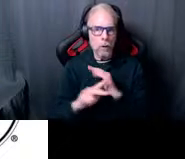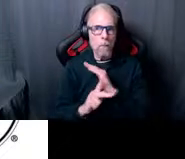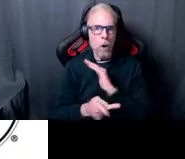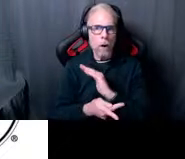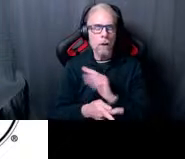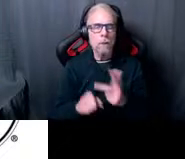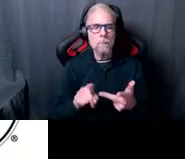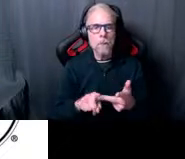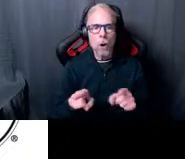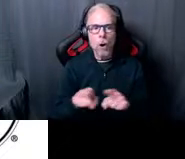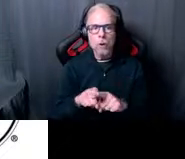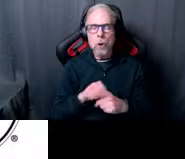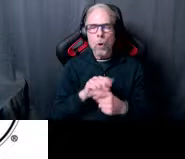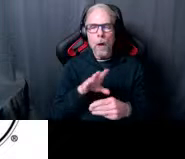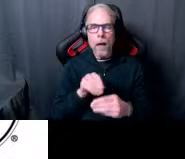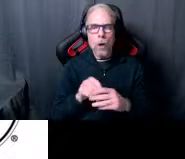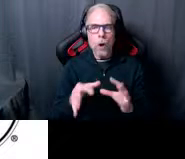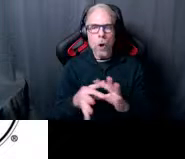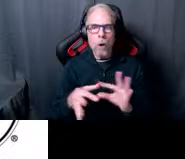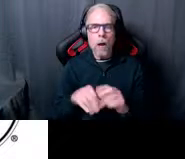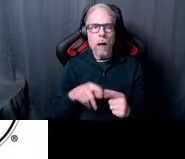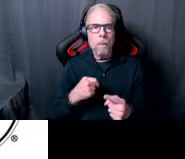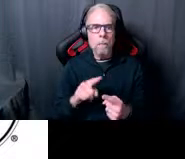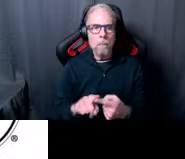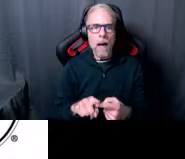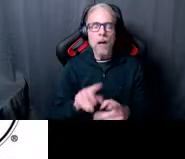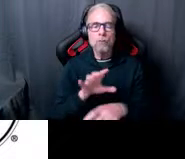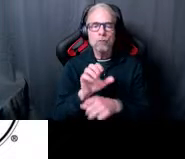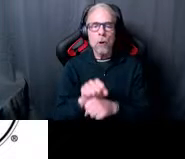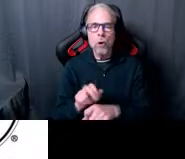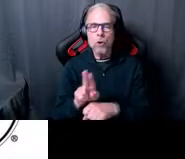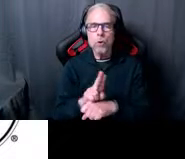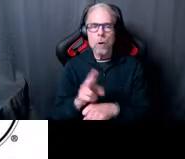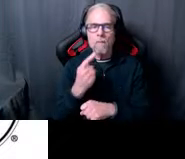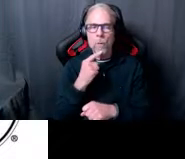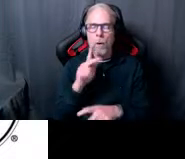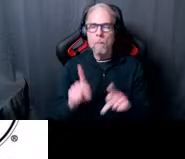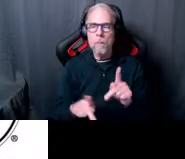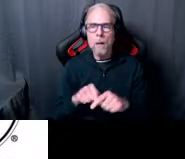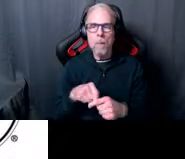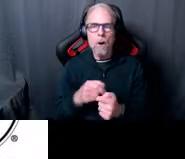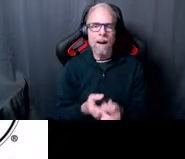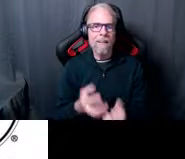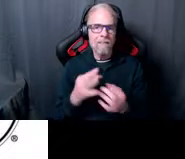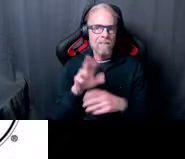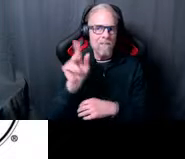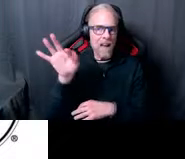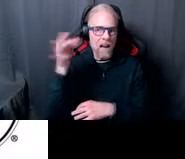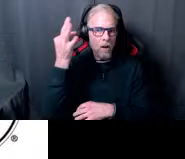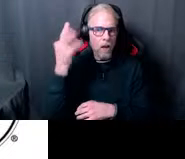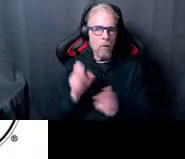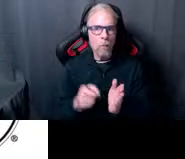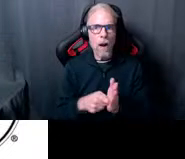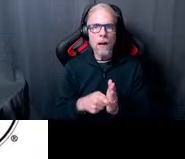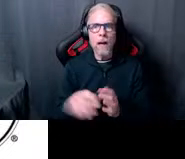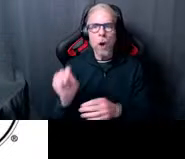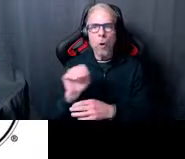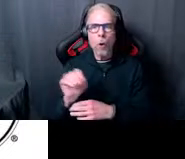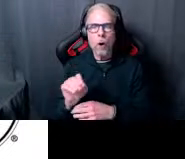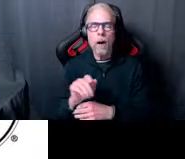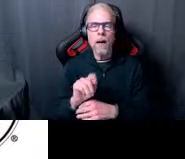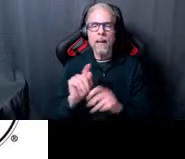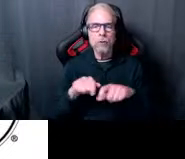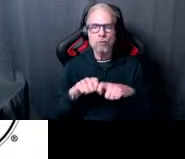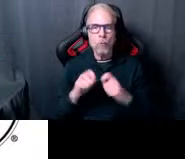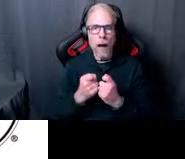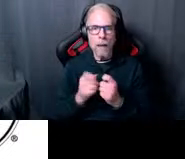also include language about traditional use for members of a federally recognized Oregon tribe. These are just a few highlights of